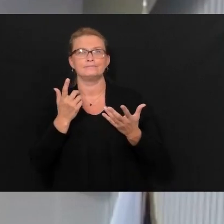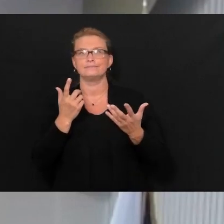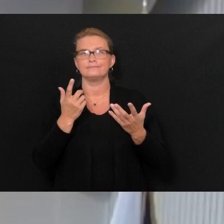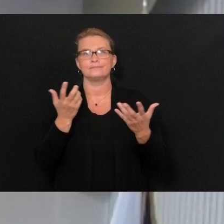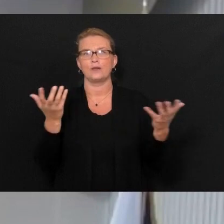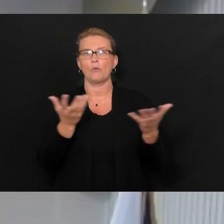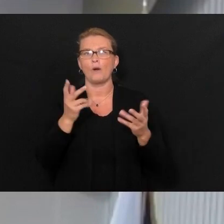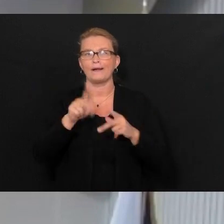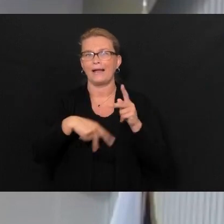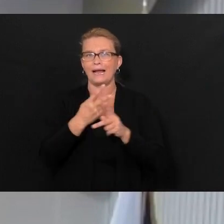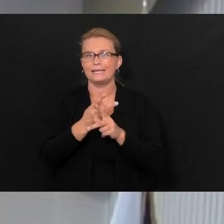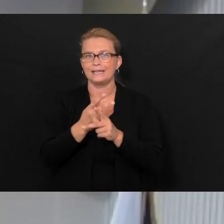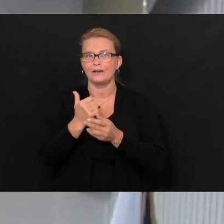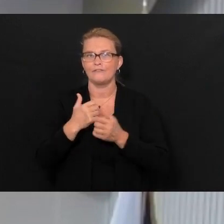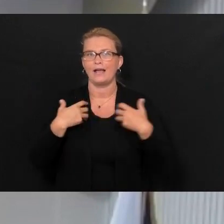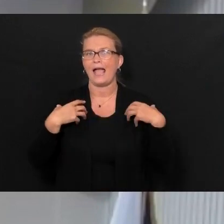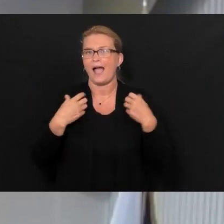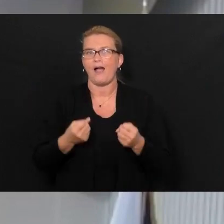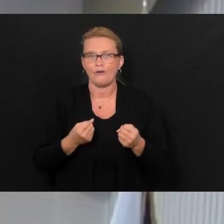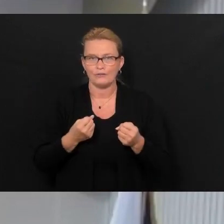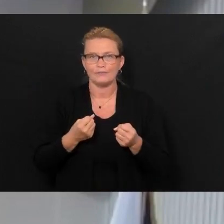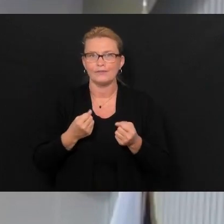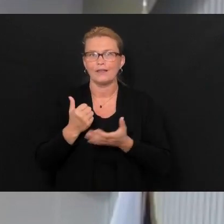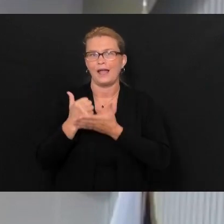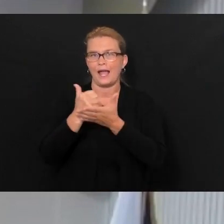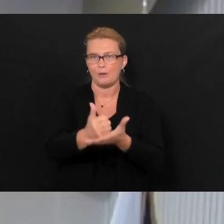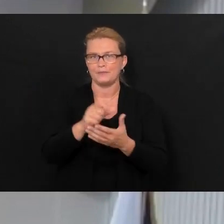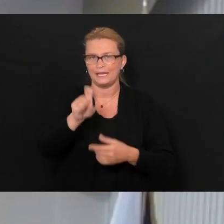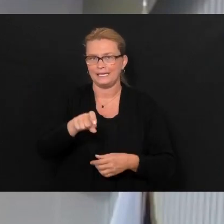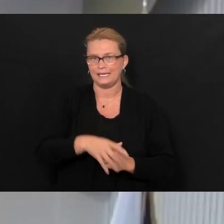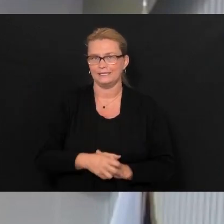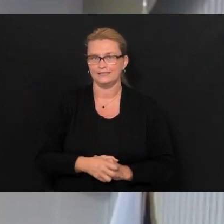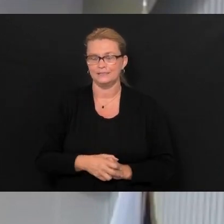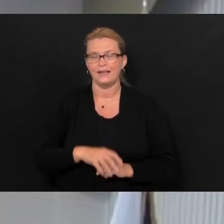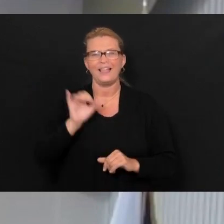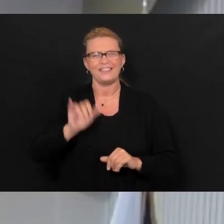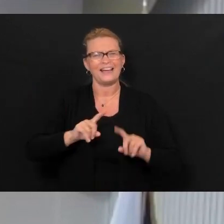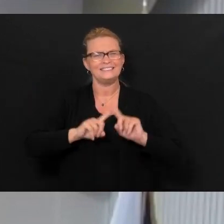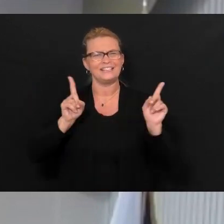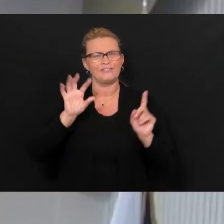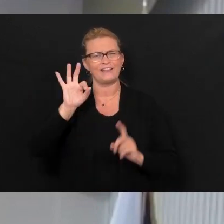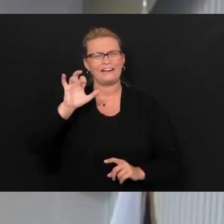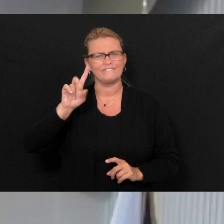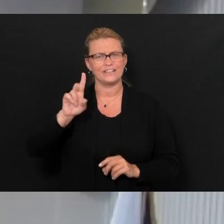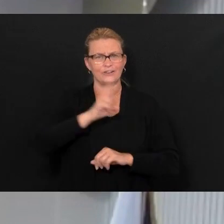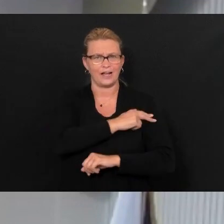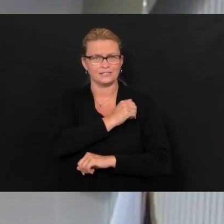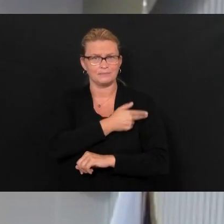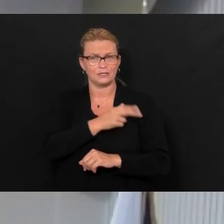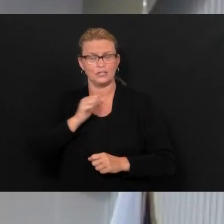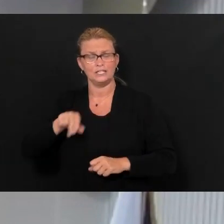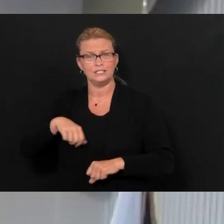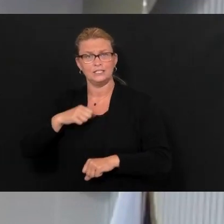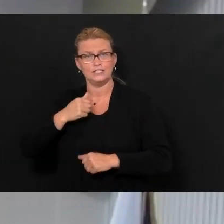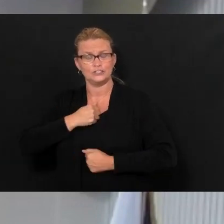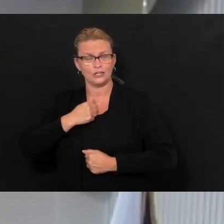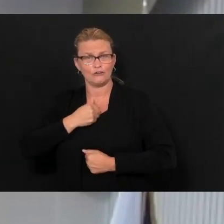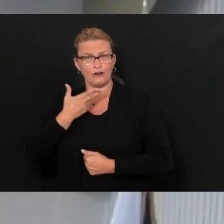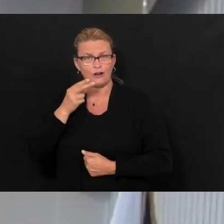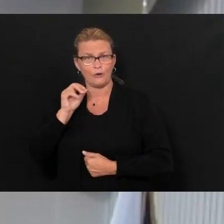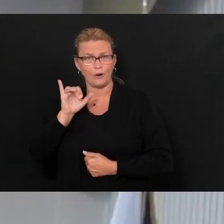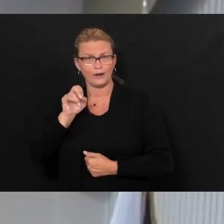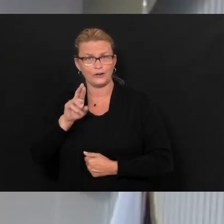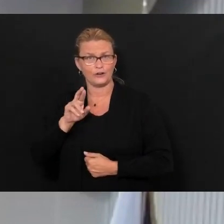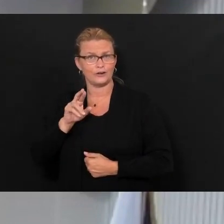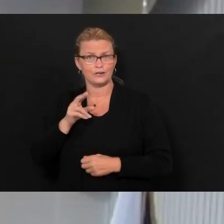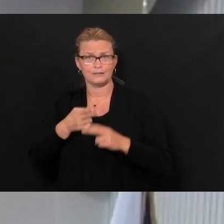something similar in the spring. So that's different than a field hospital. As General Hoyer also mentioned, we had a call yesterday. We watch